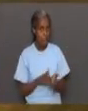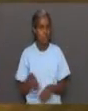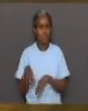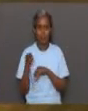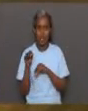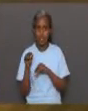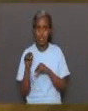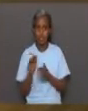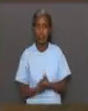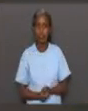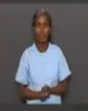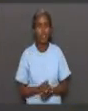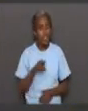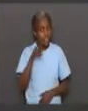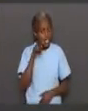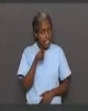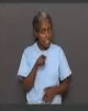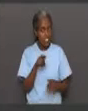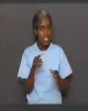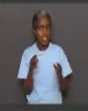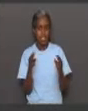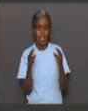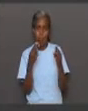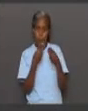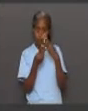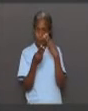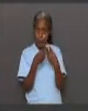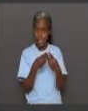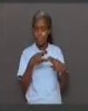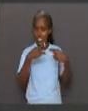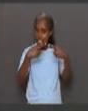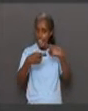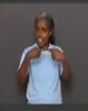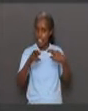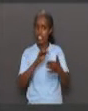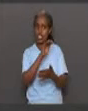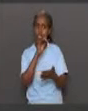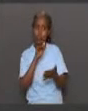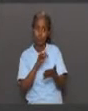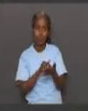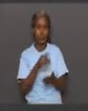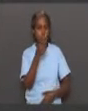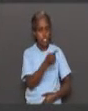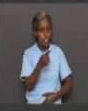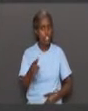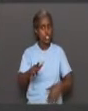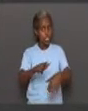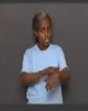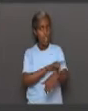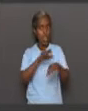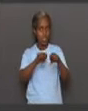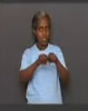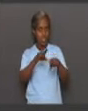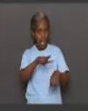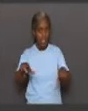Welcome back, students. Here is the mathematical relationship between each